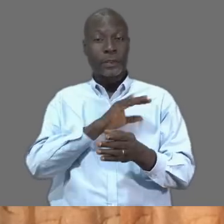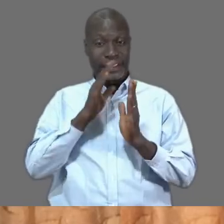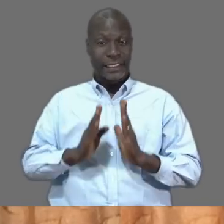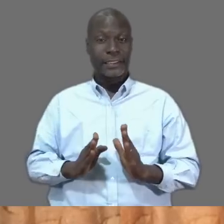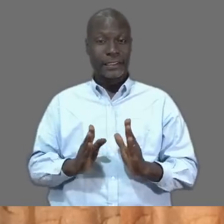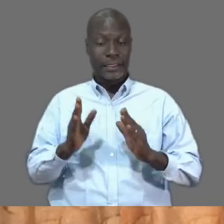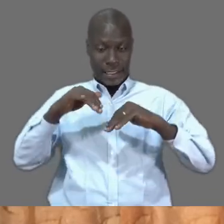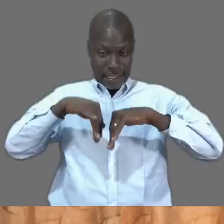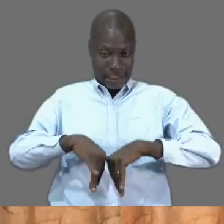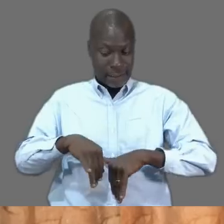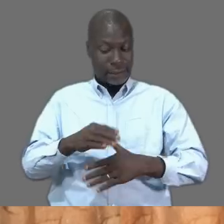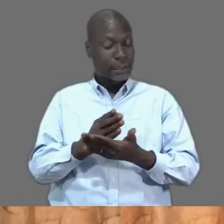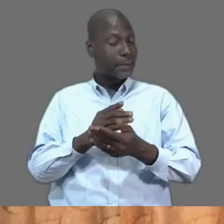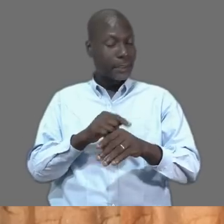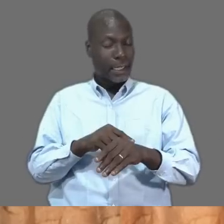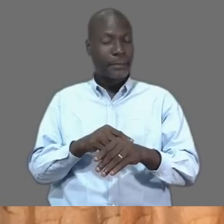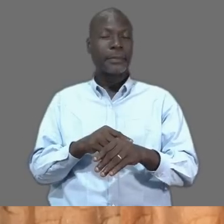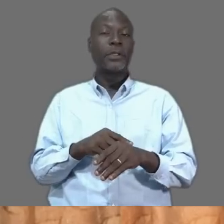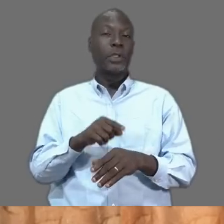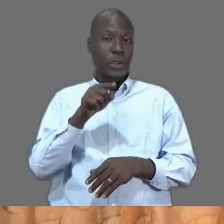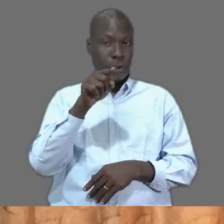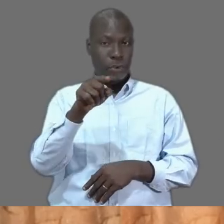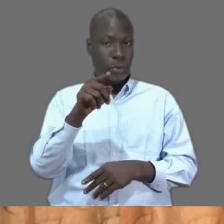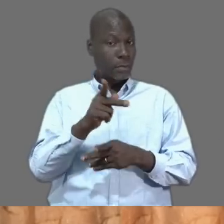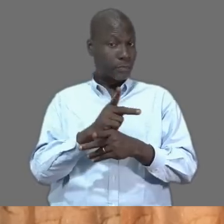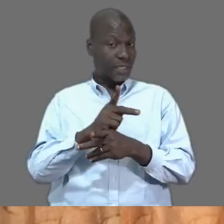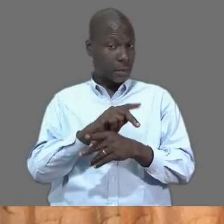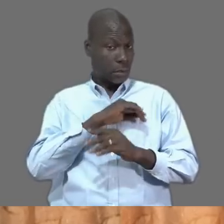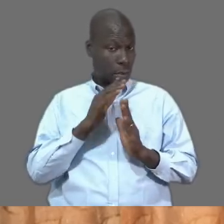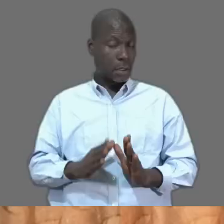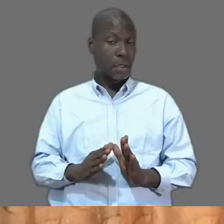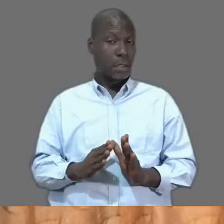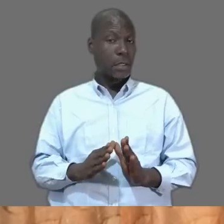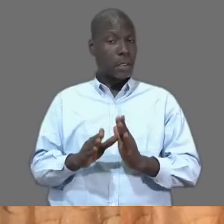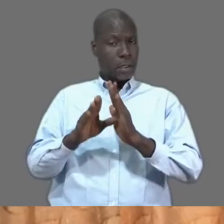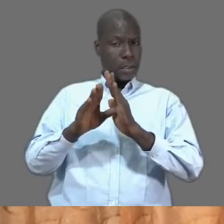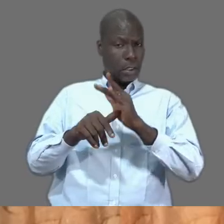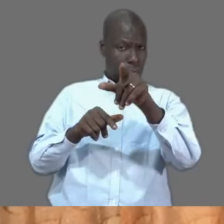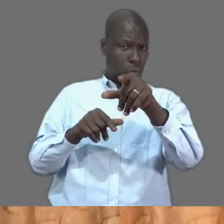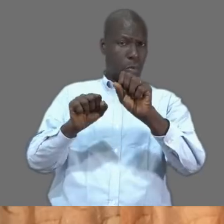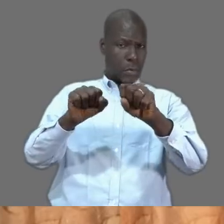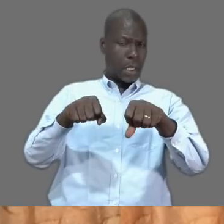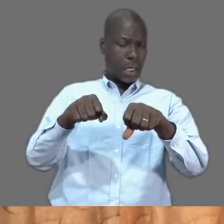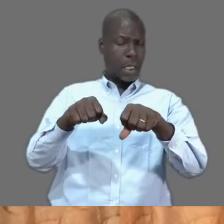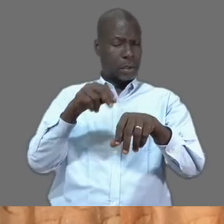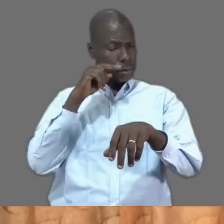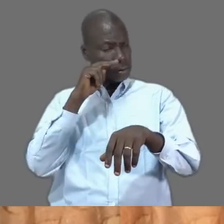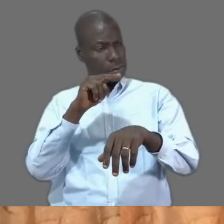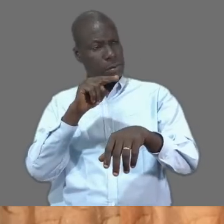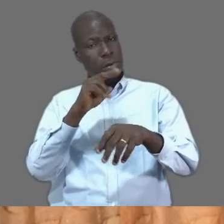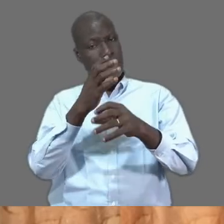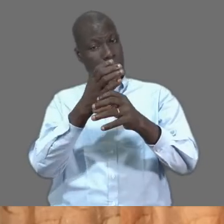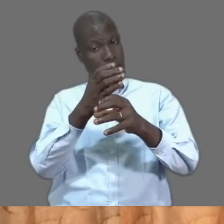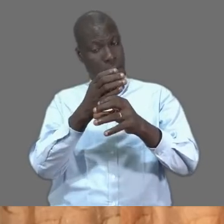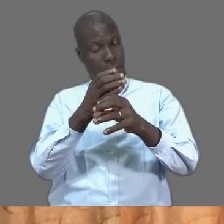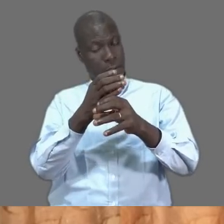Christianity ekodru ebre bi eto enso mu no sa wo practice Christianity ena watumi ahwe na wo yi wo ho afri